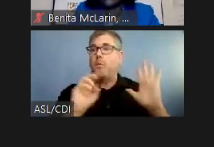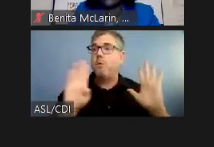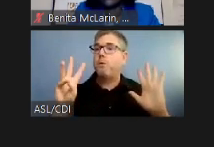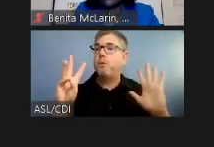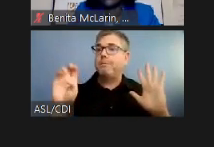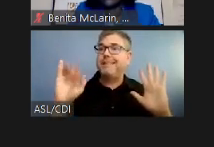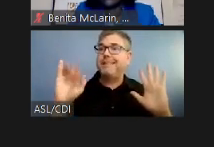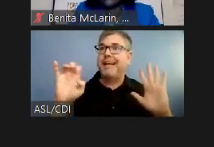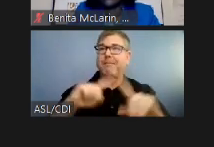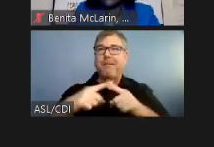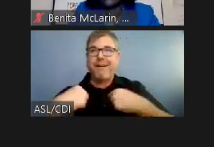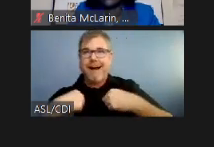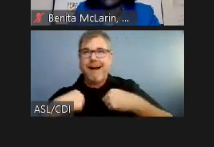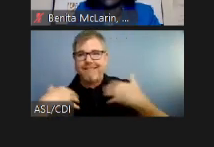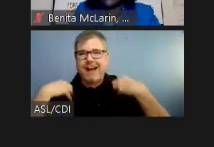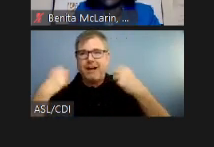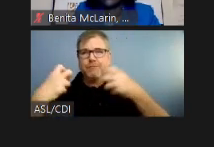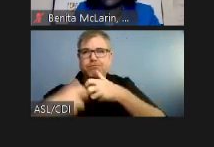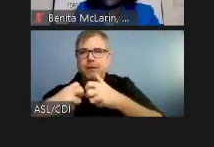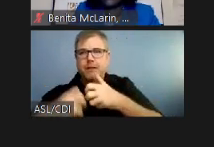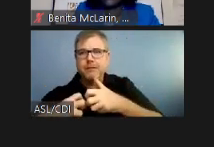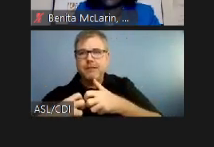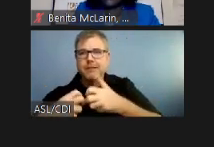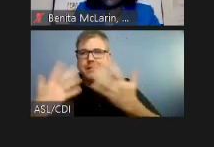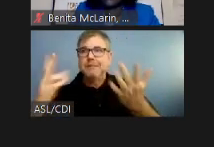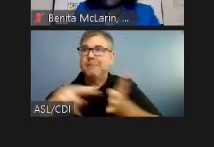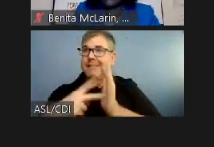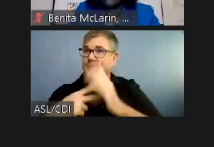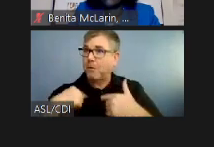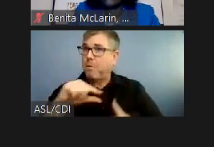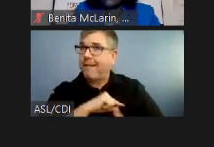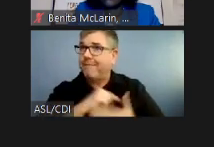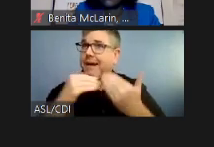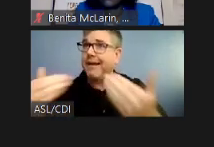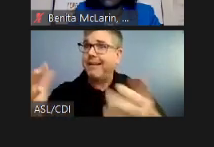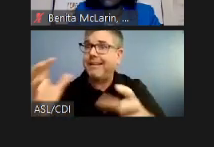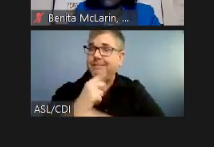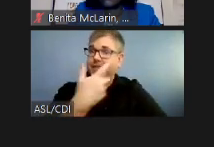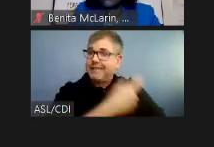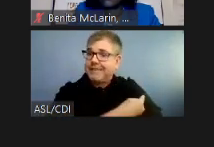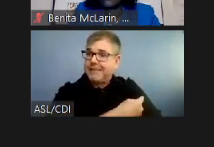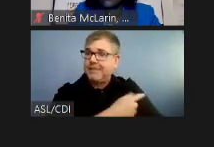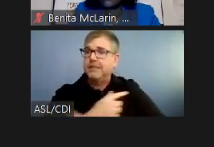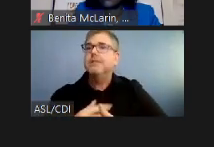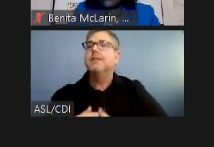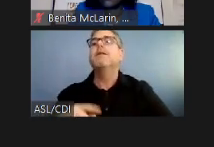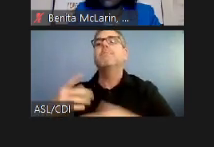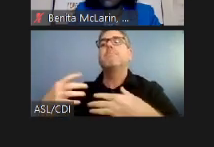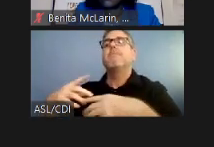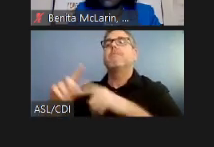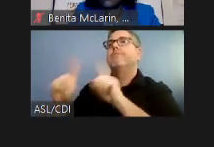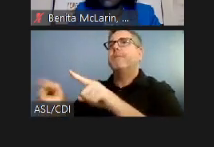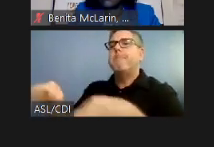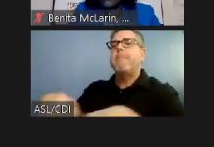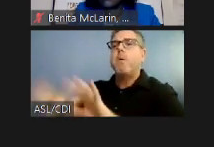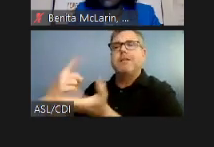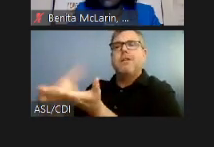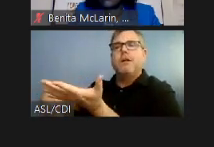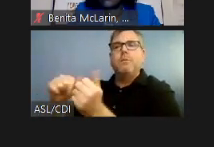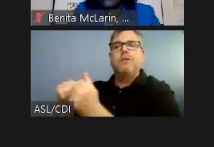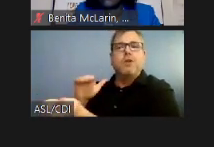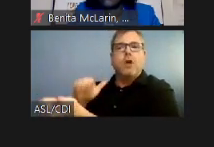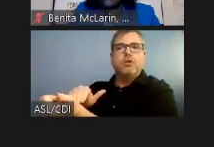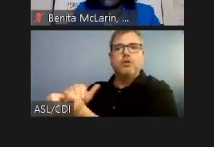Best thing to do is just talk to your medical provider. And then finally the having these conversations I think help. Having